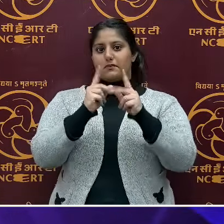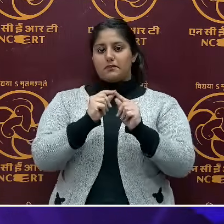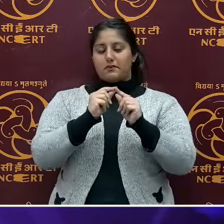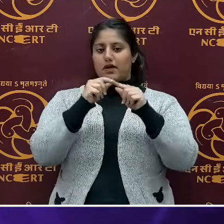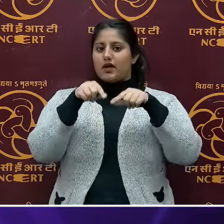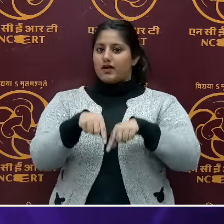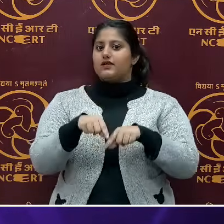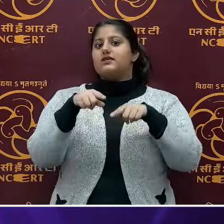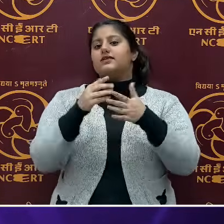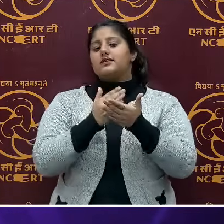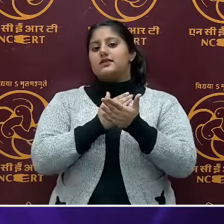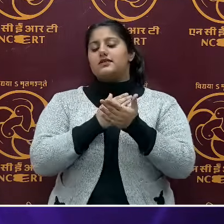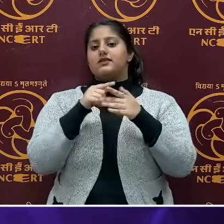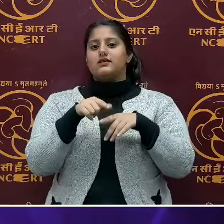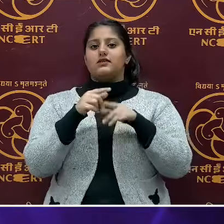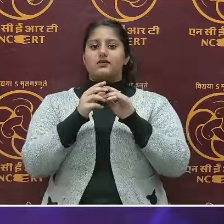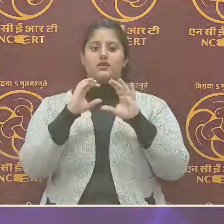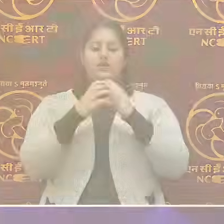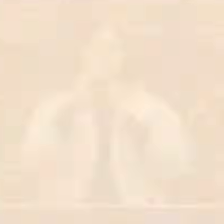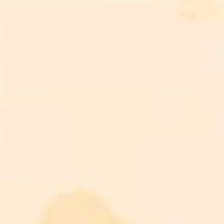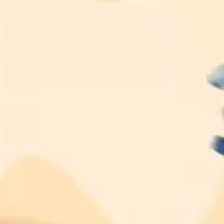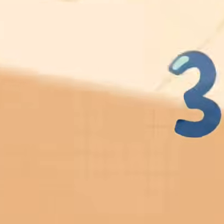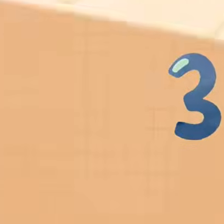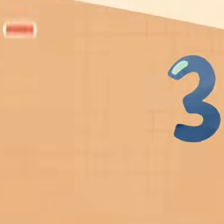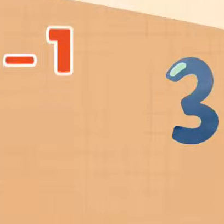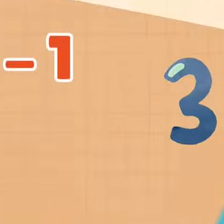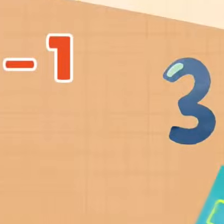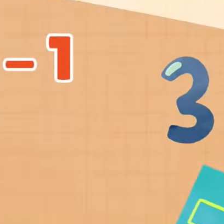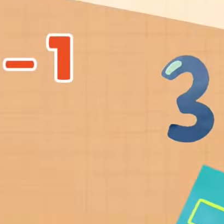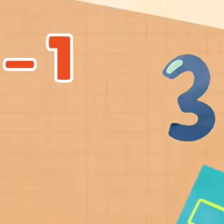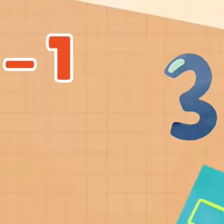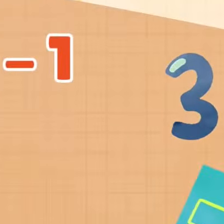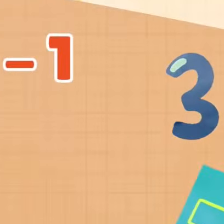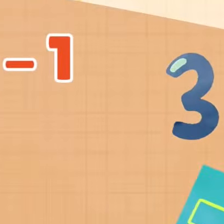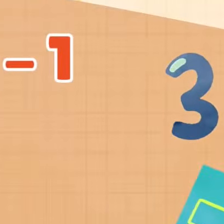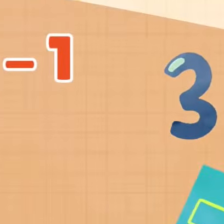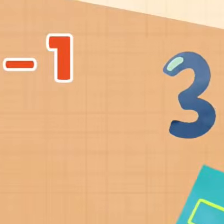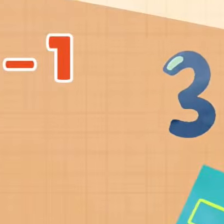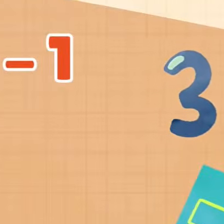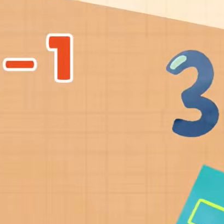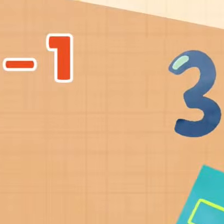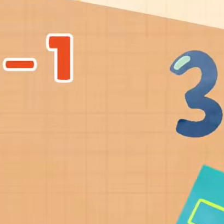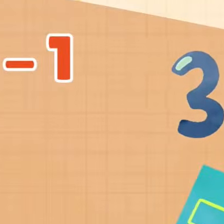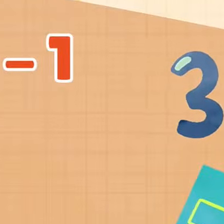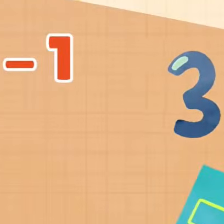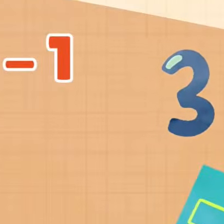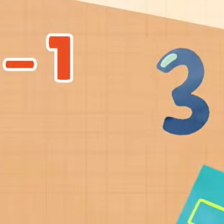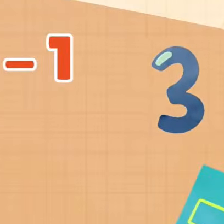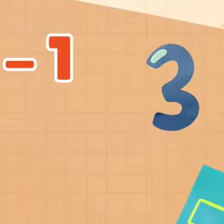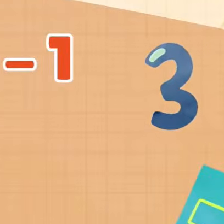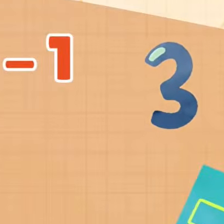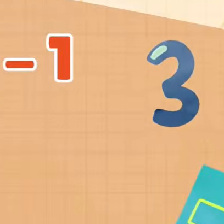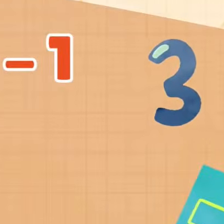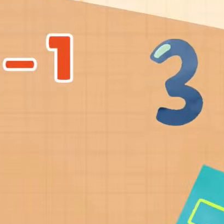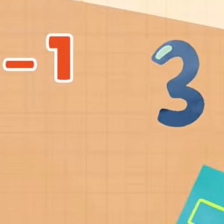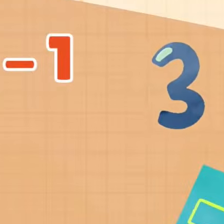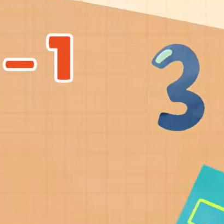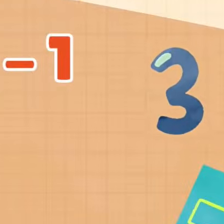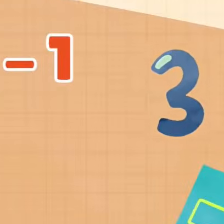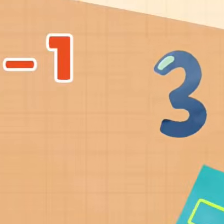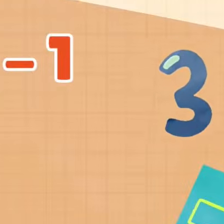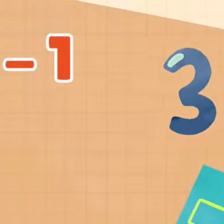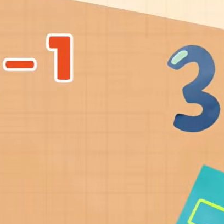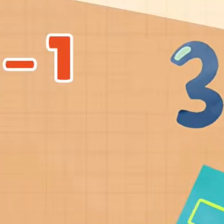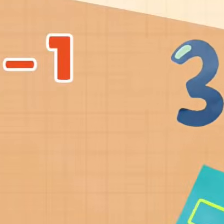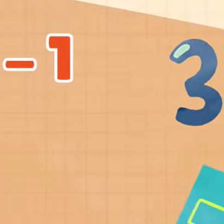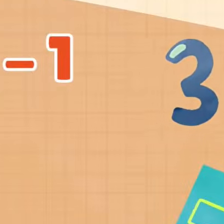taking up in this session is mathematics. We are going to learn about chapter number 7 of your textbook titled Proportional